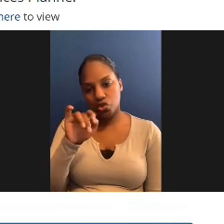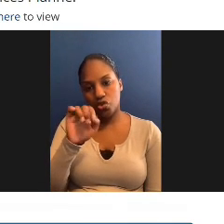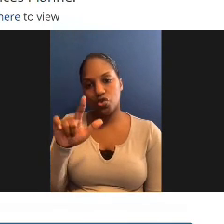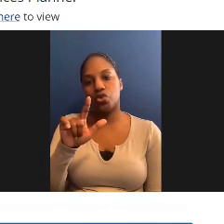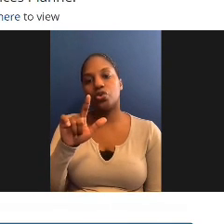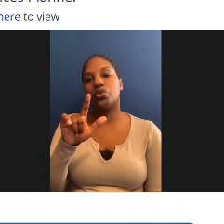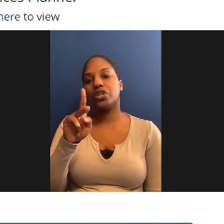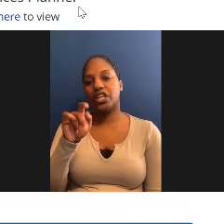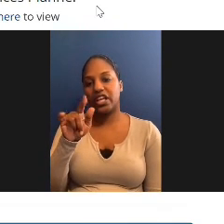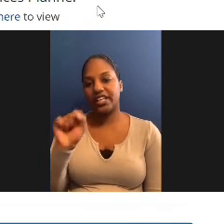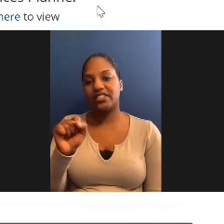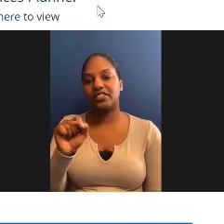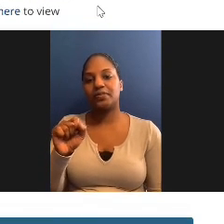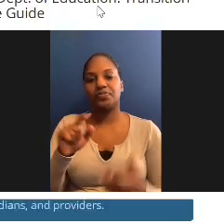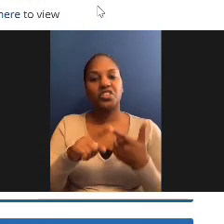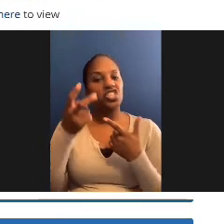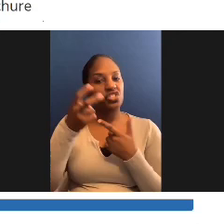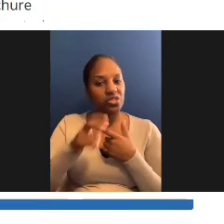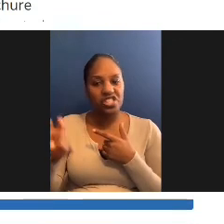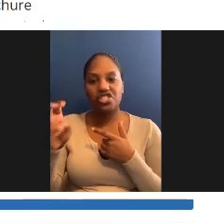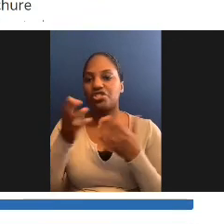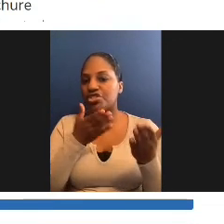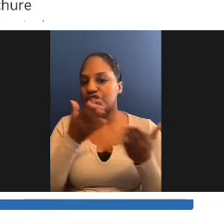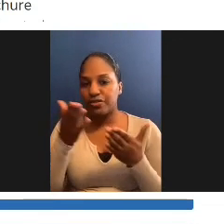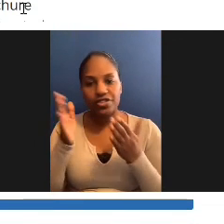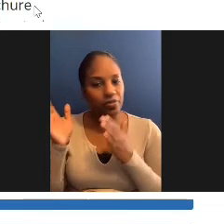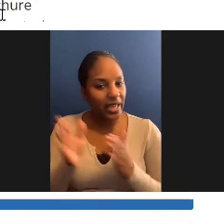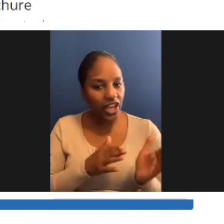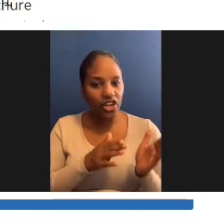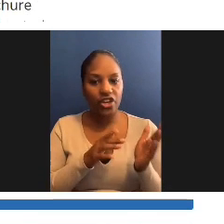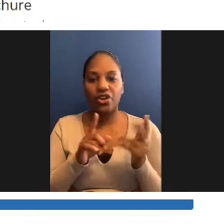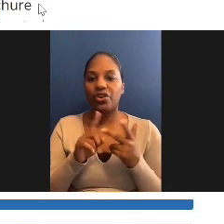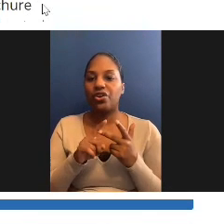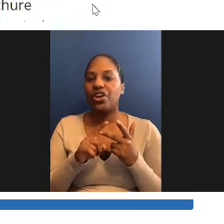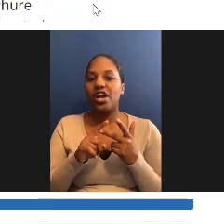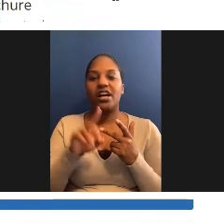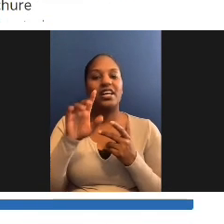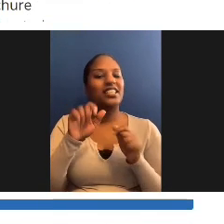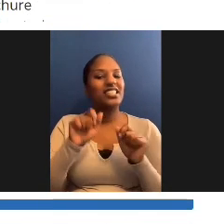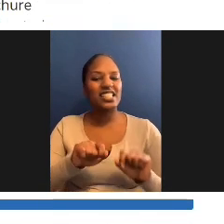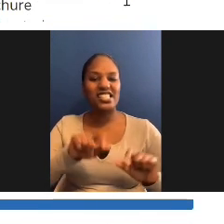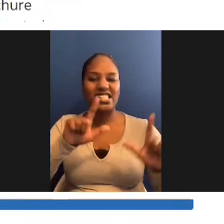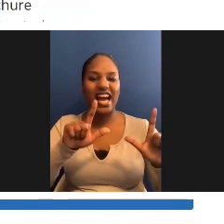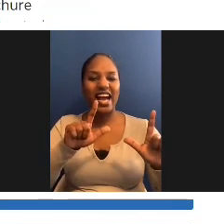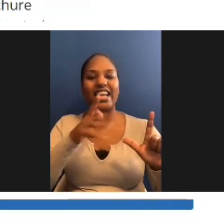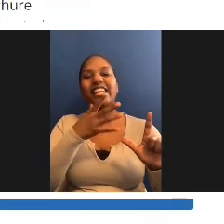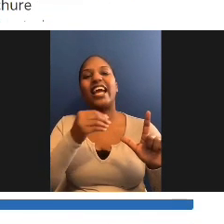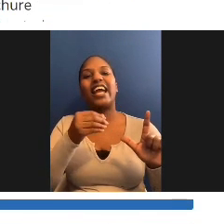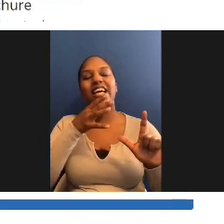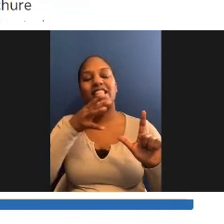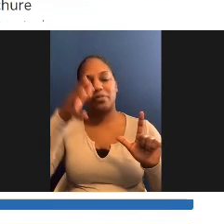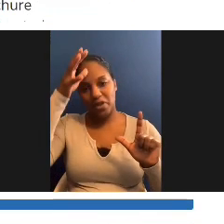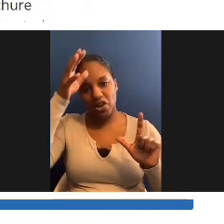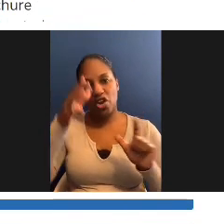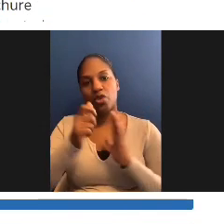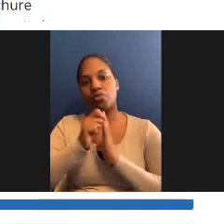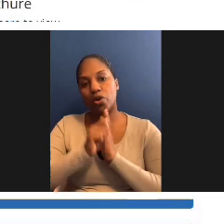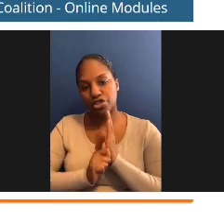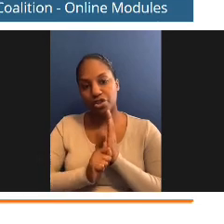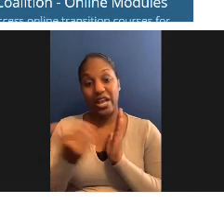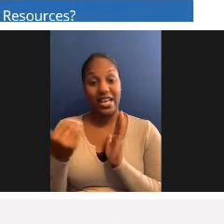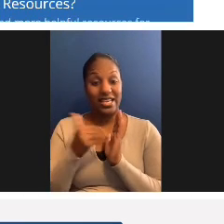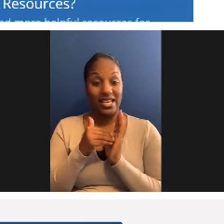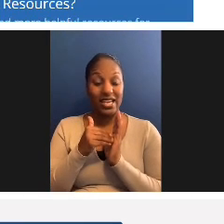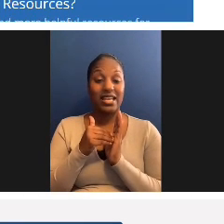education, transition services planner, the slide guide, and the parent brochure. Then again, the